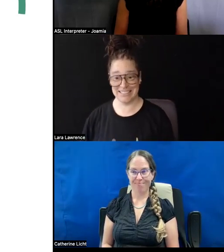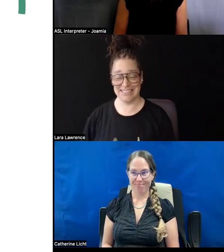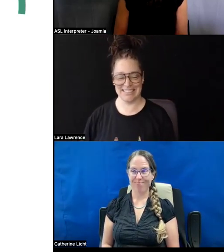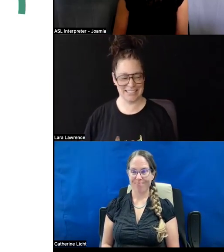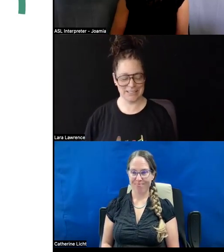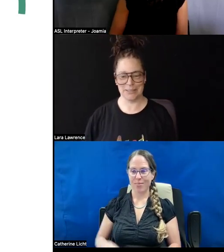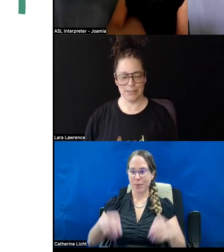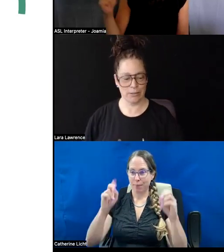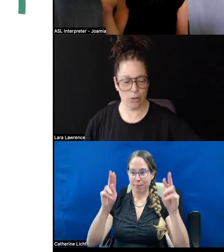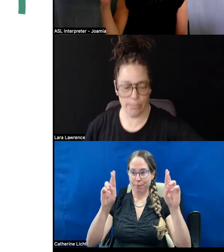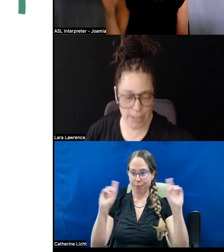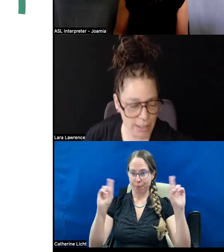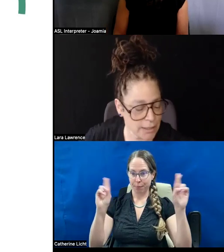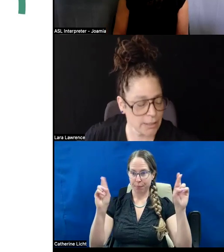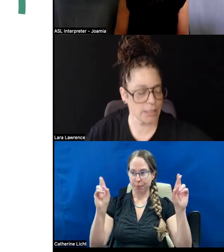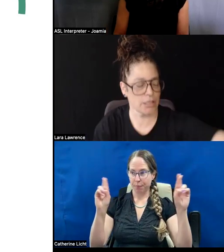Yes.